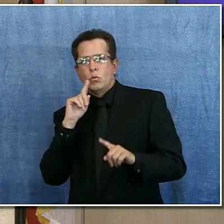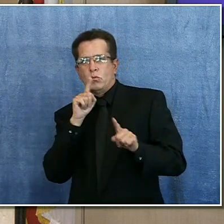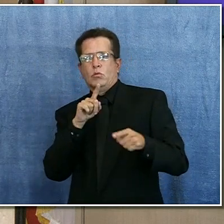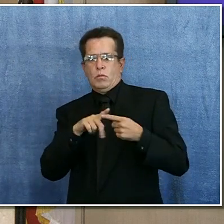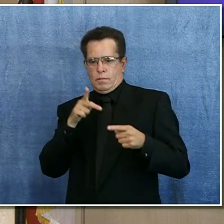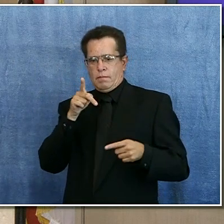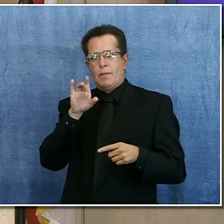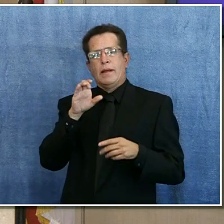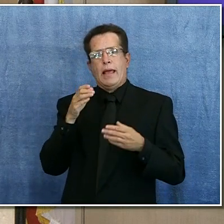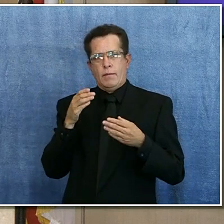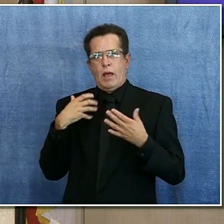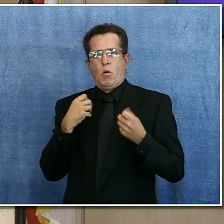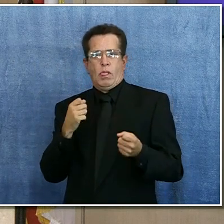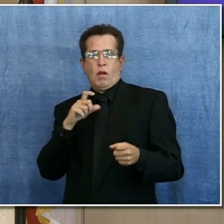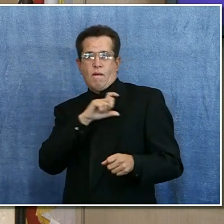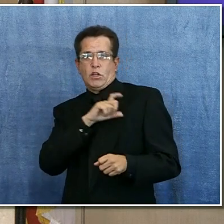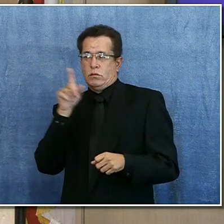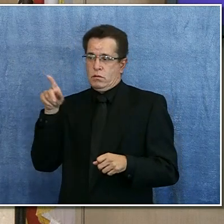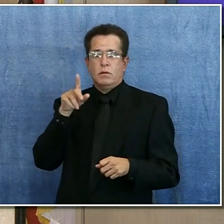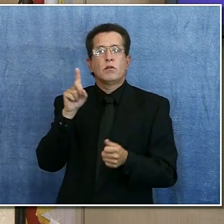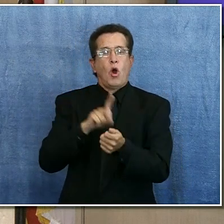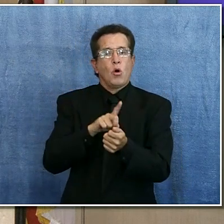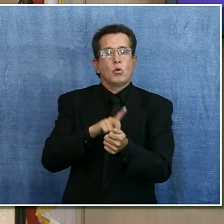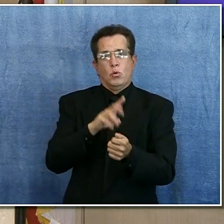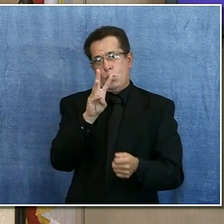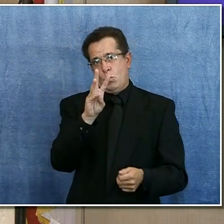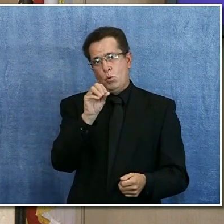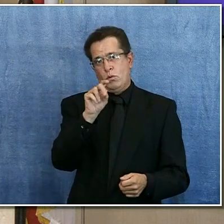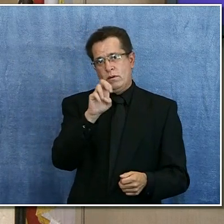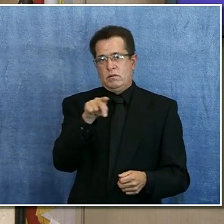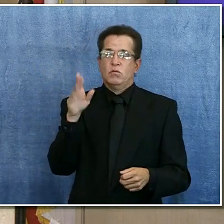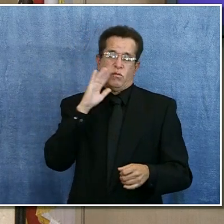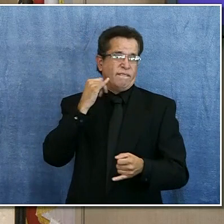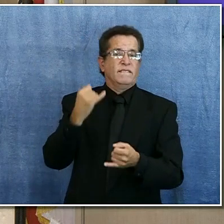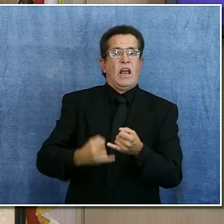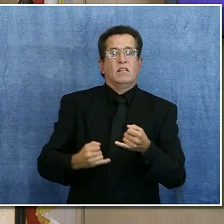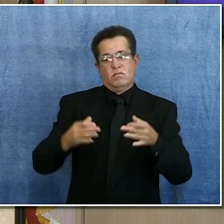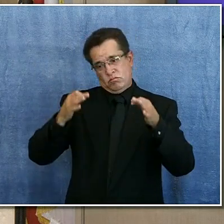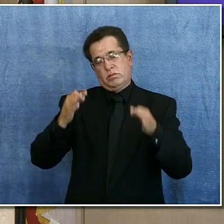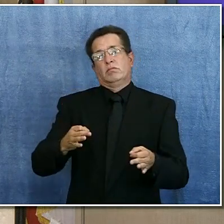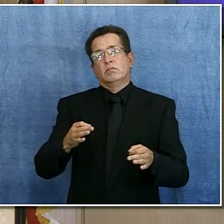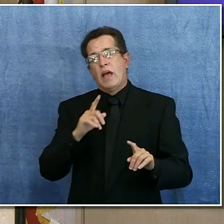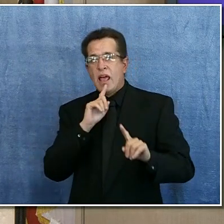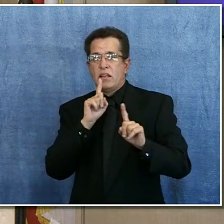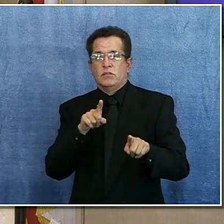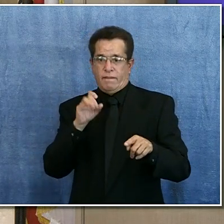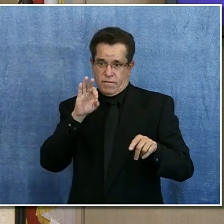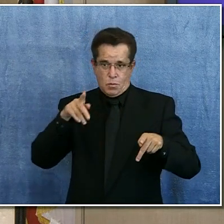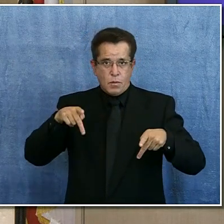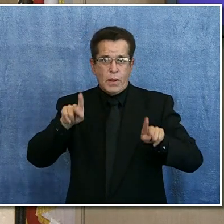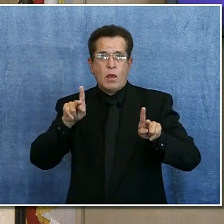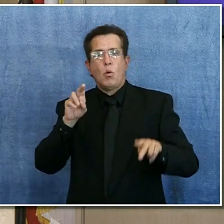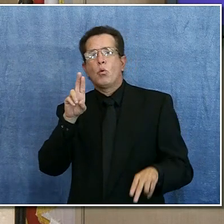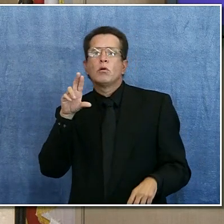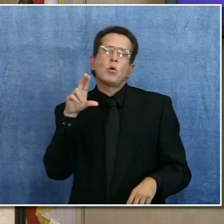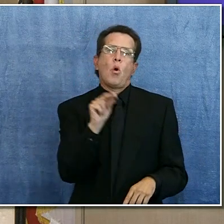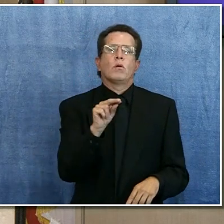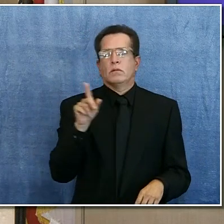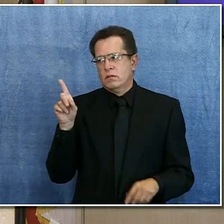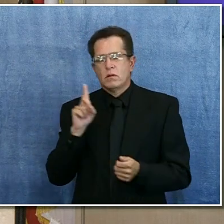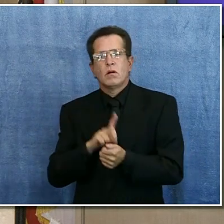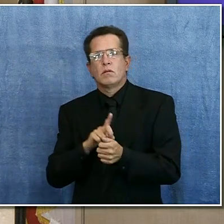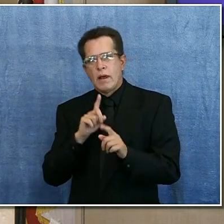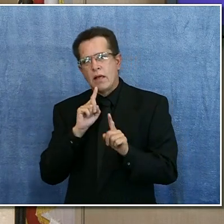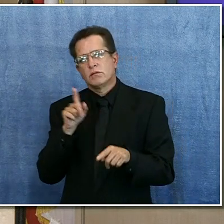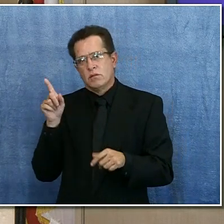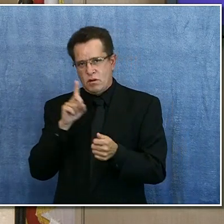officer for Dr. Wooten's final approval and decision-making on the granting of that waiver. As we move through this